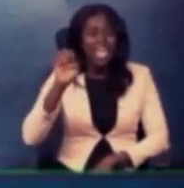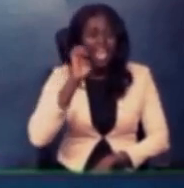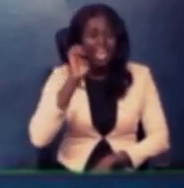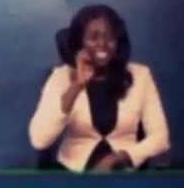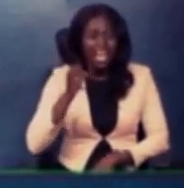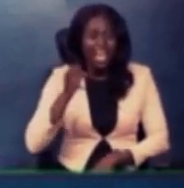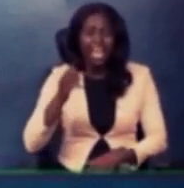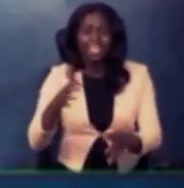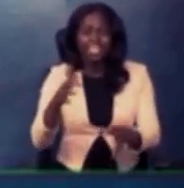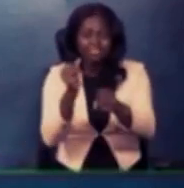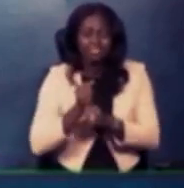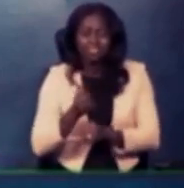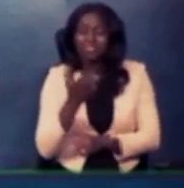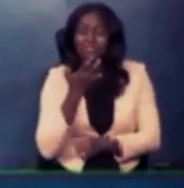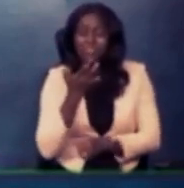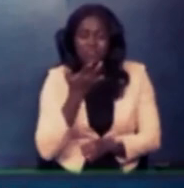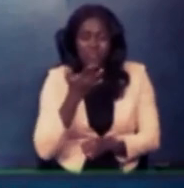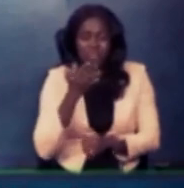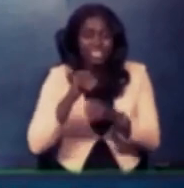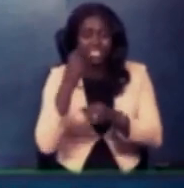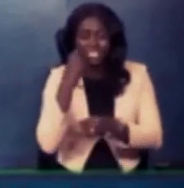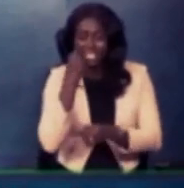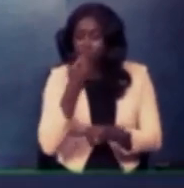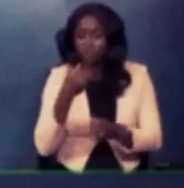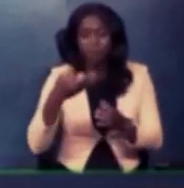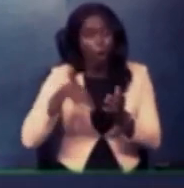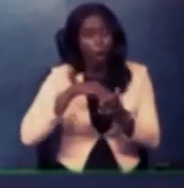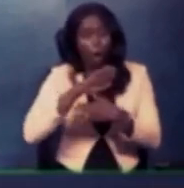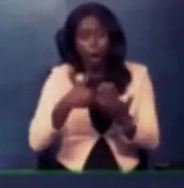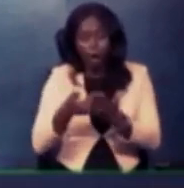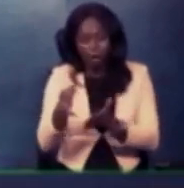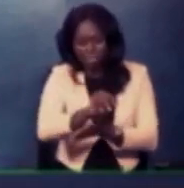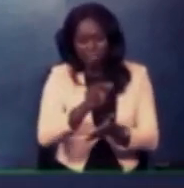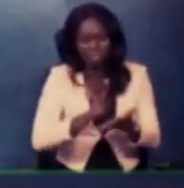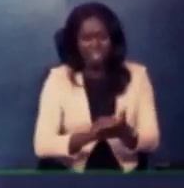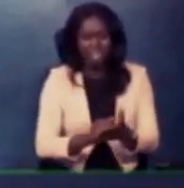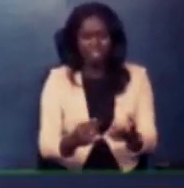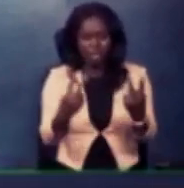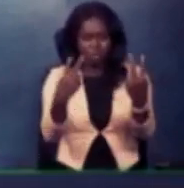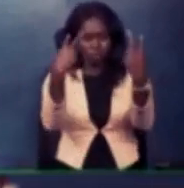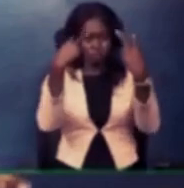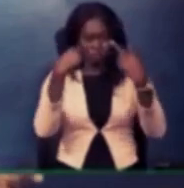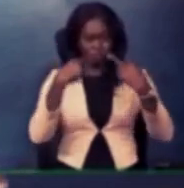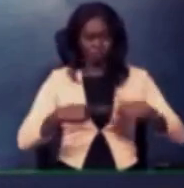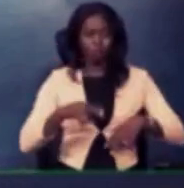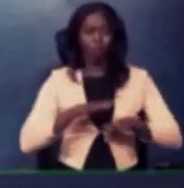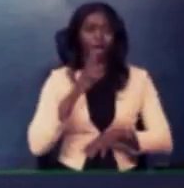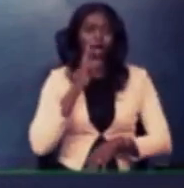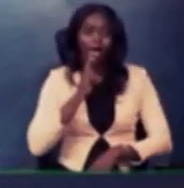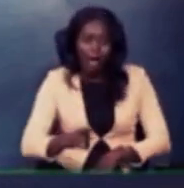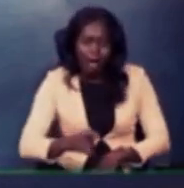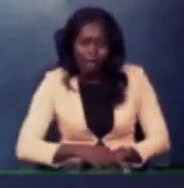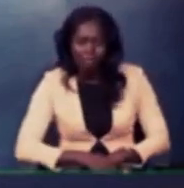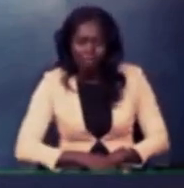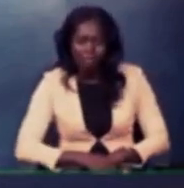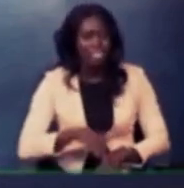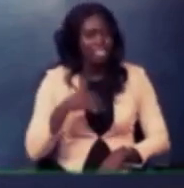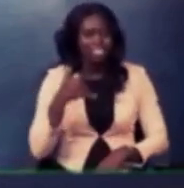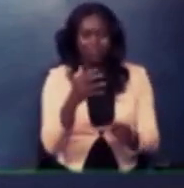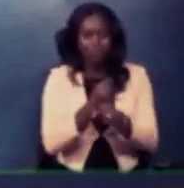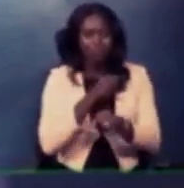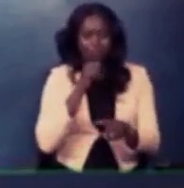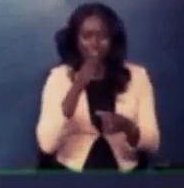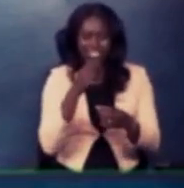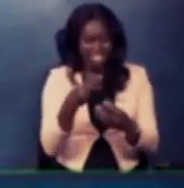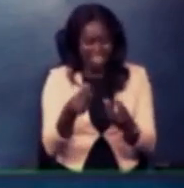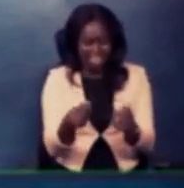them that looked upon her. Are we together? Psalm 44 and verse 3, it says, they got not the land in possession by their own